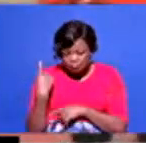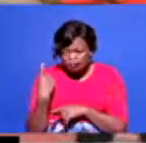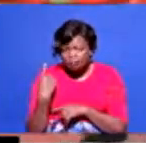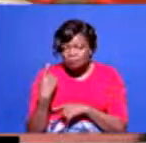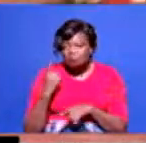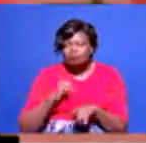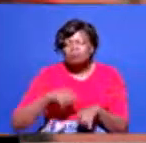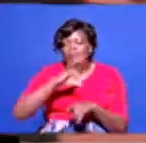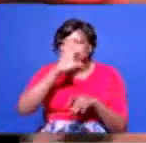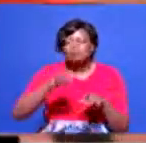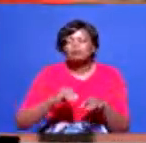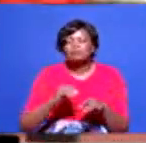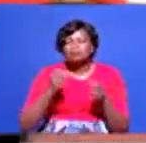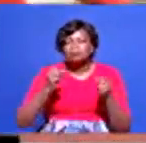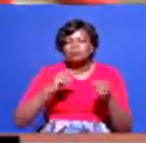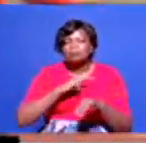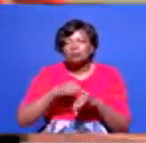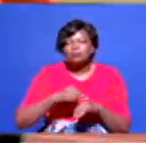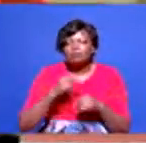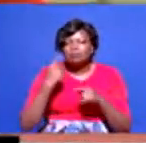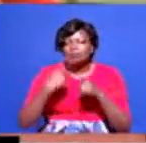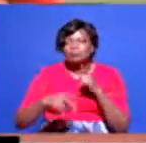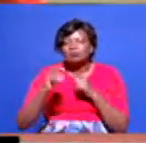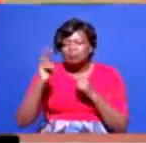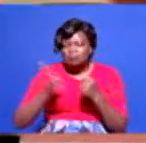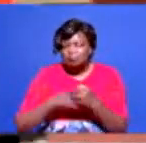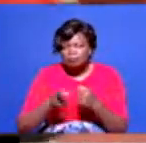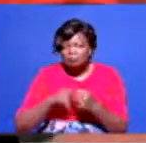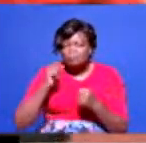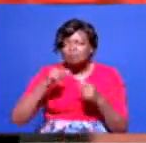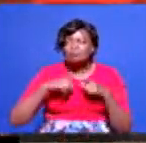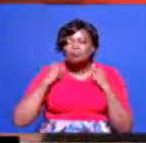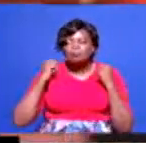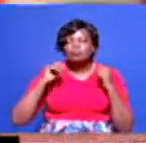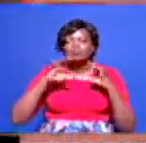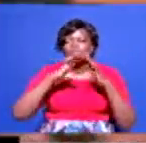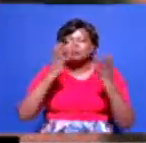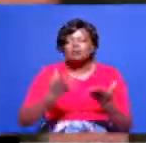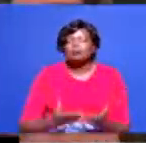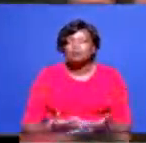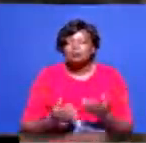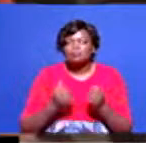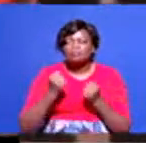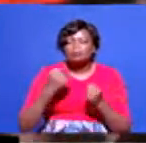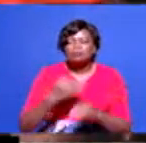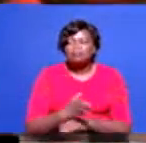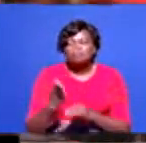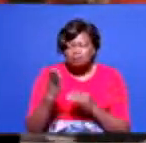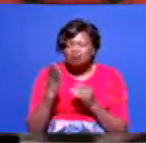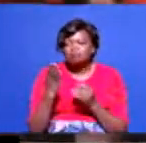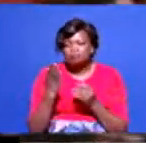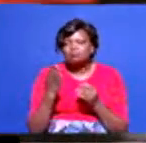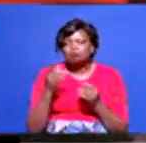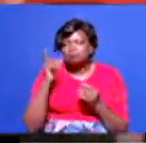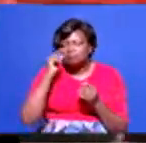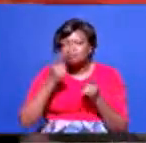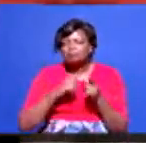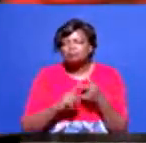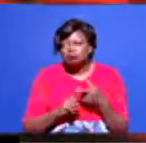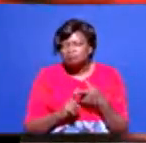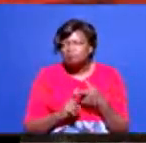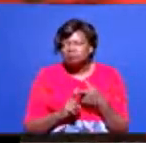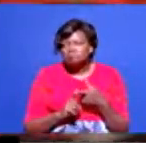In 2007, Kenya successfully hosted the World Cross Country Championships in Mombasa as President Kibaki's first term came to a close.